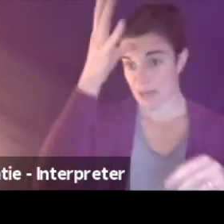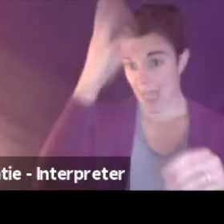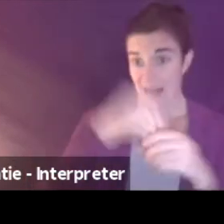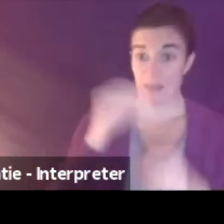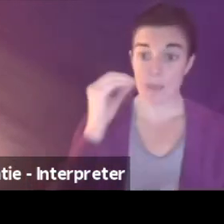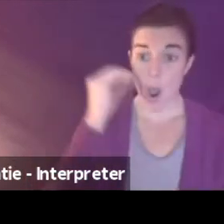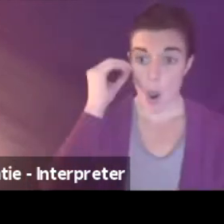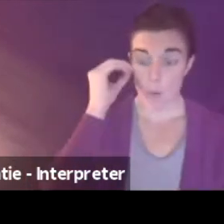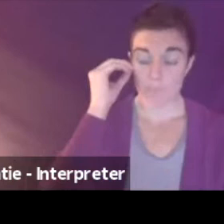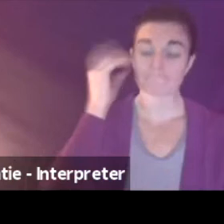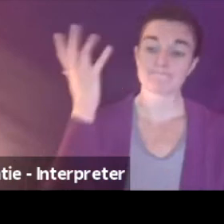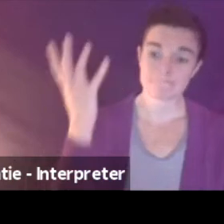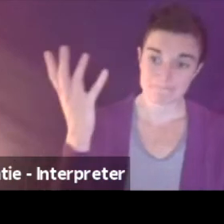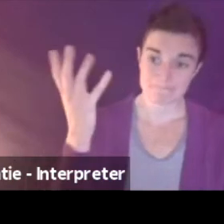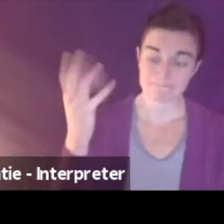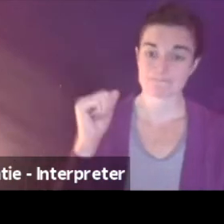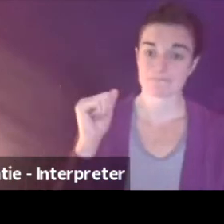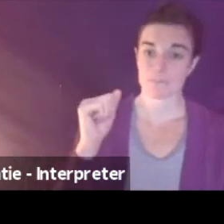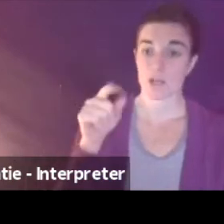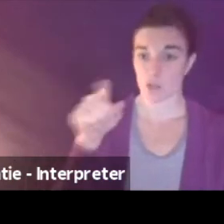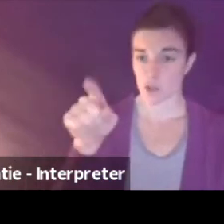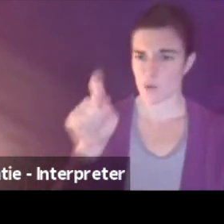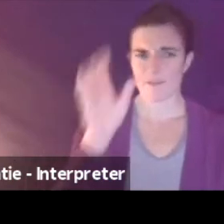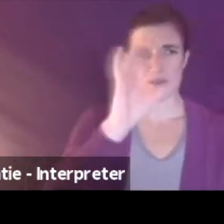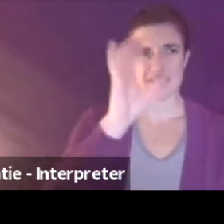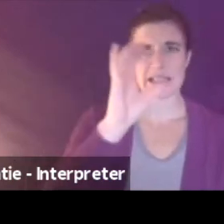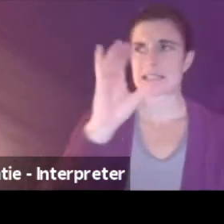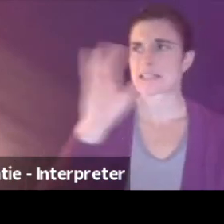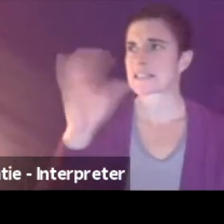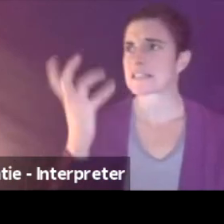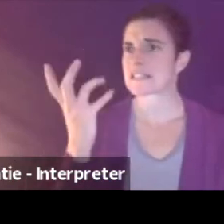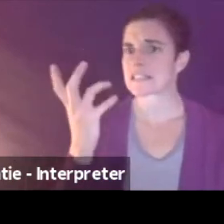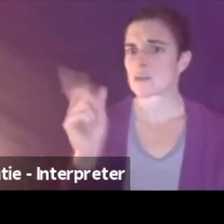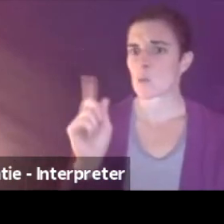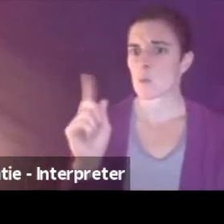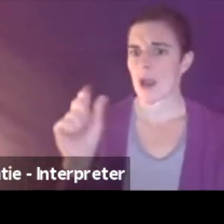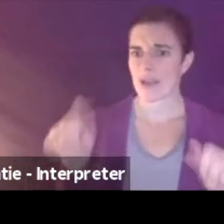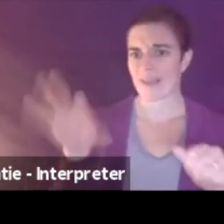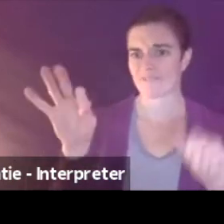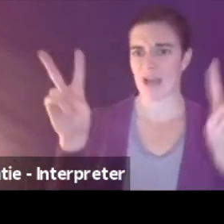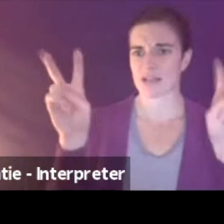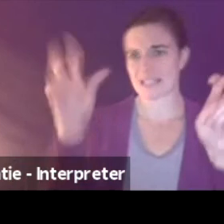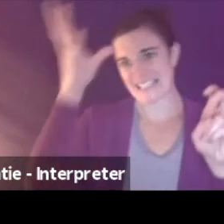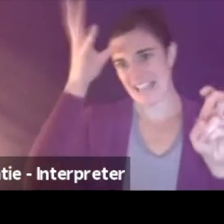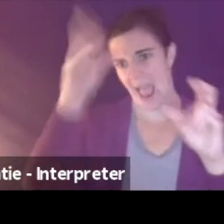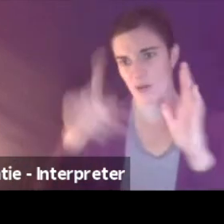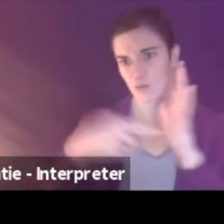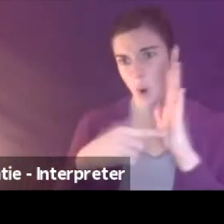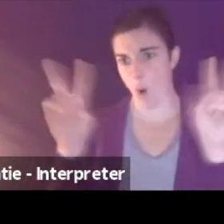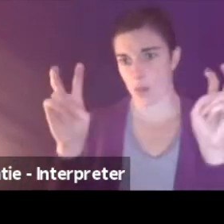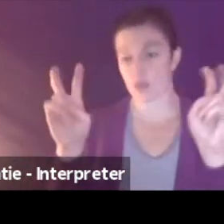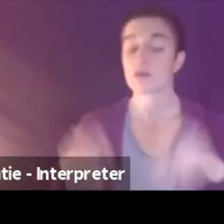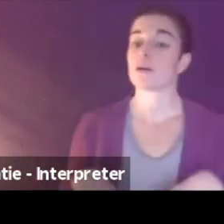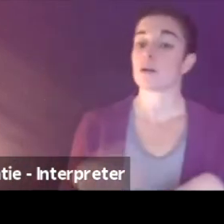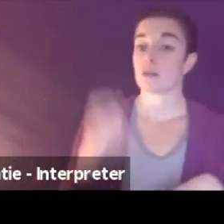and then you must look other places. And media is for a lot of children,